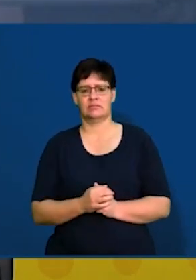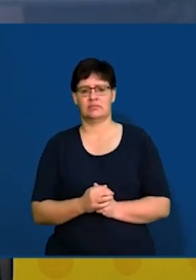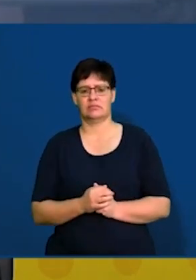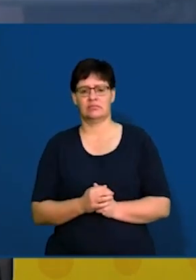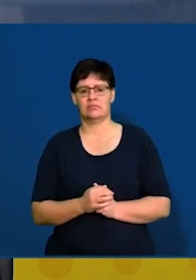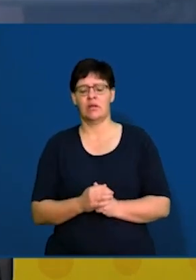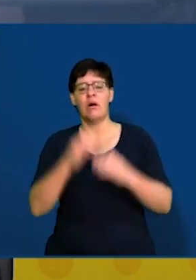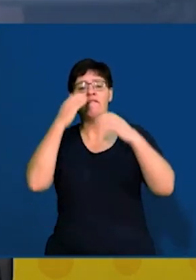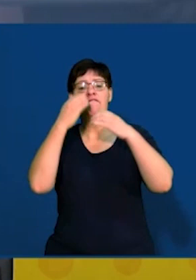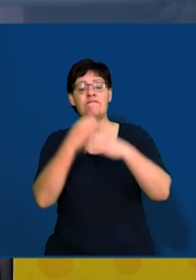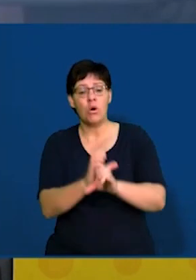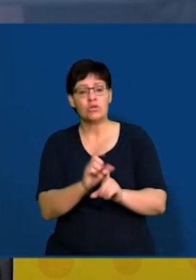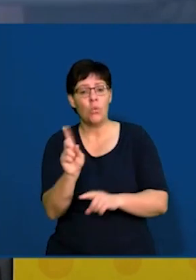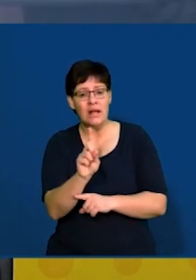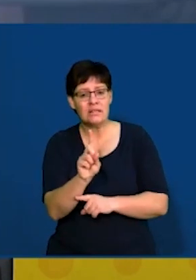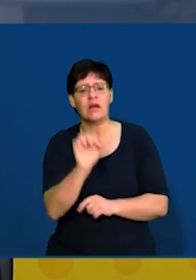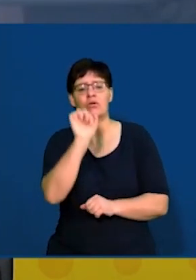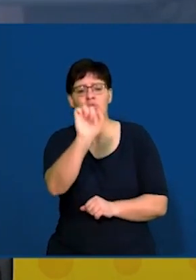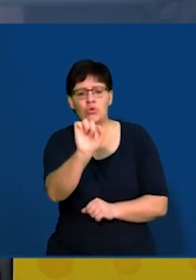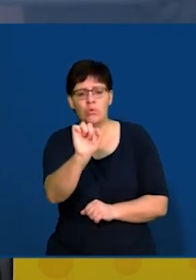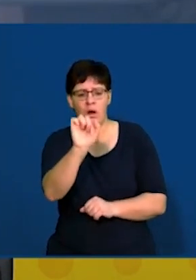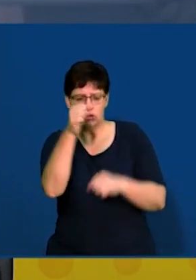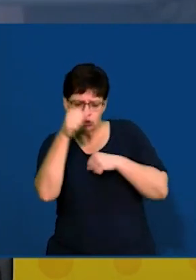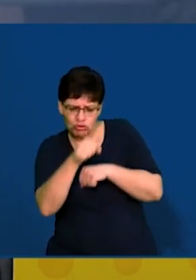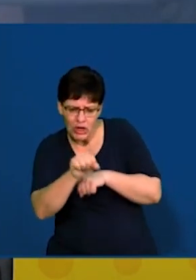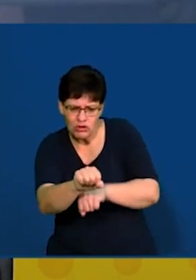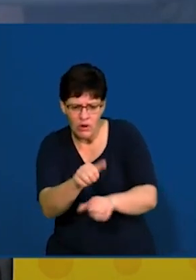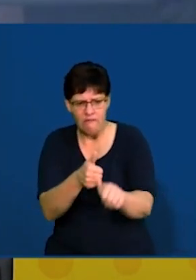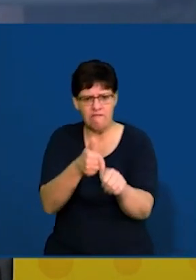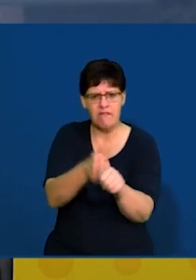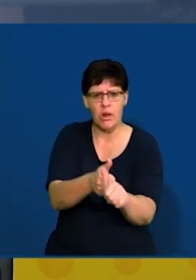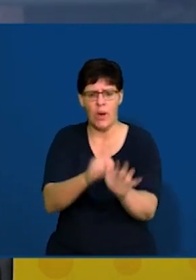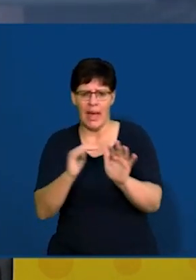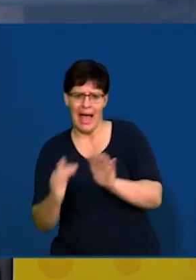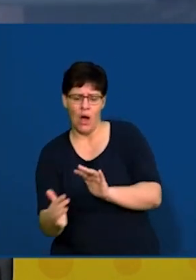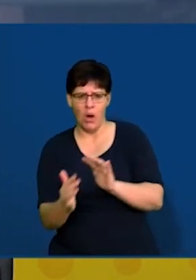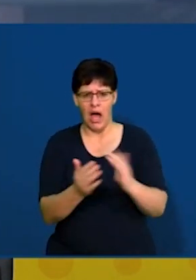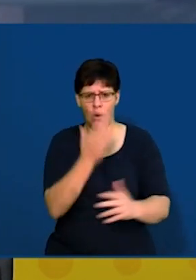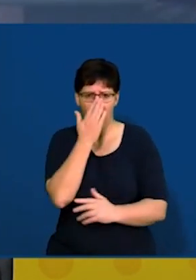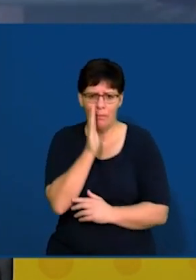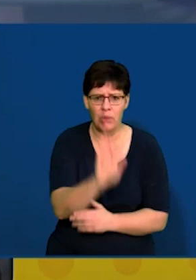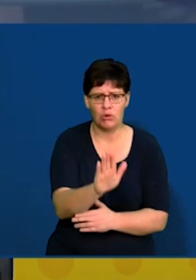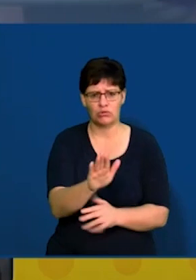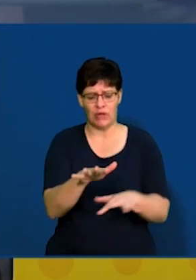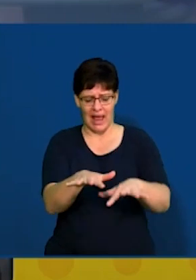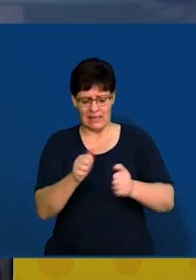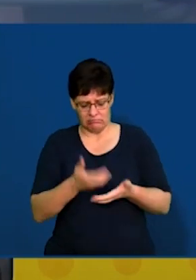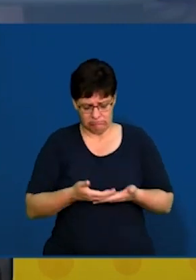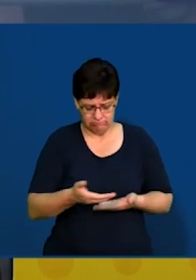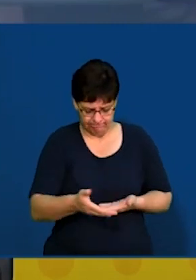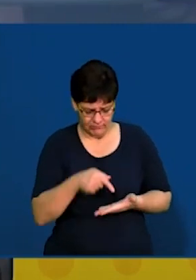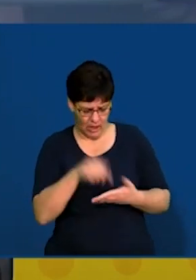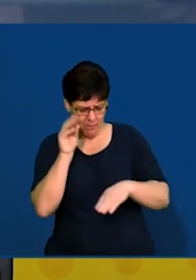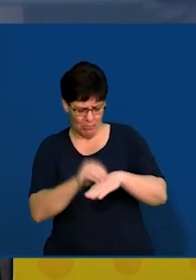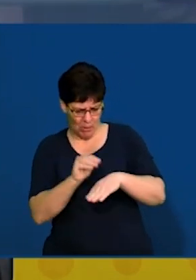focus mainly on the strategies, the main approaches to the problems that have to do